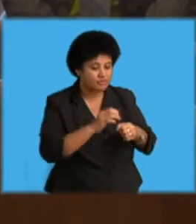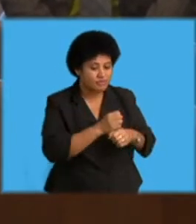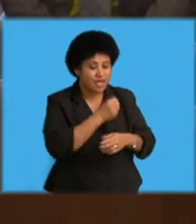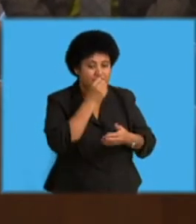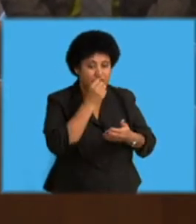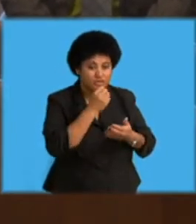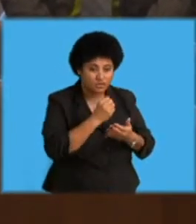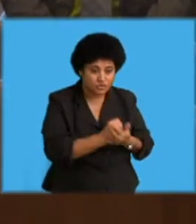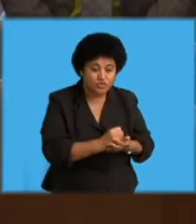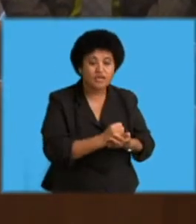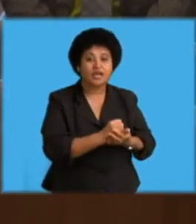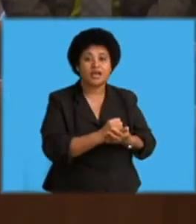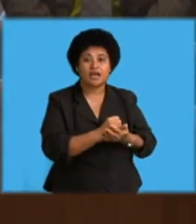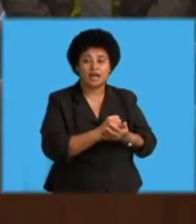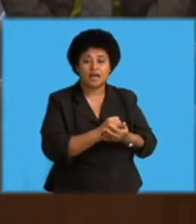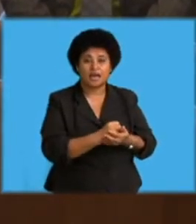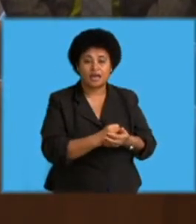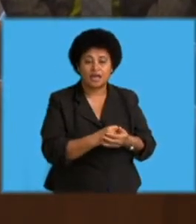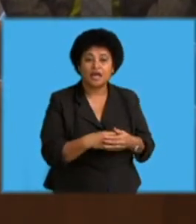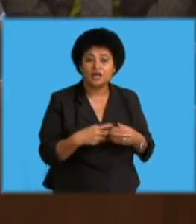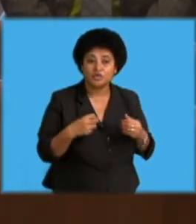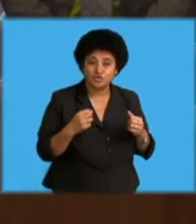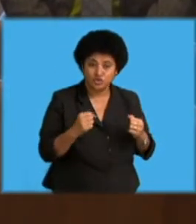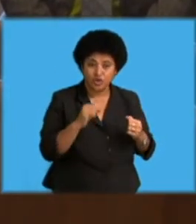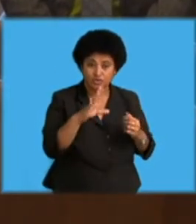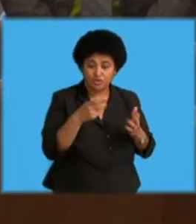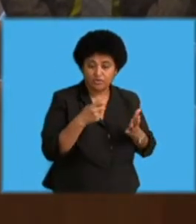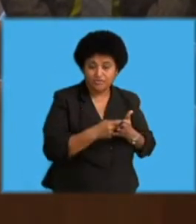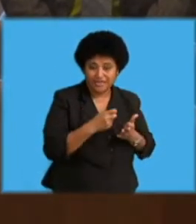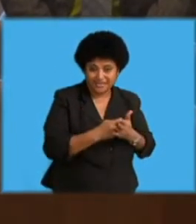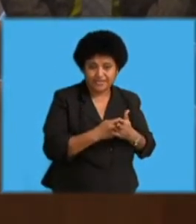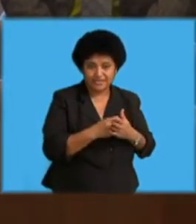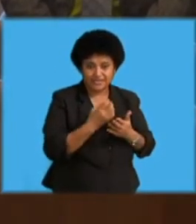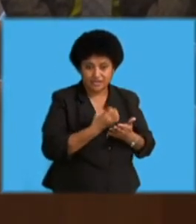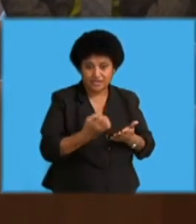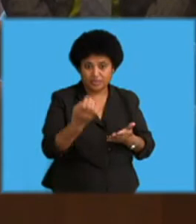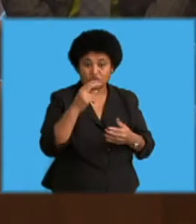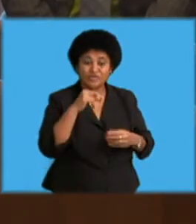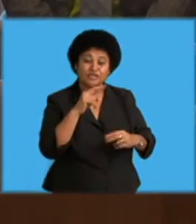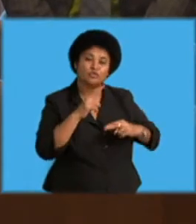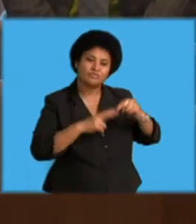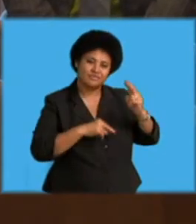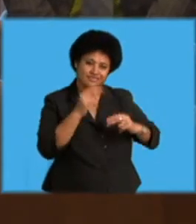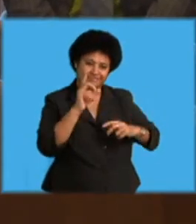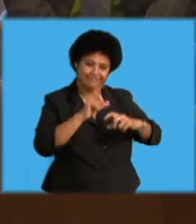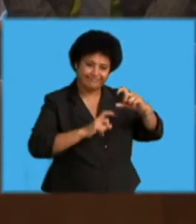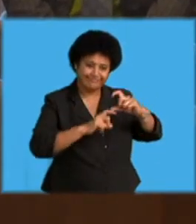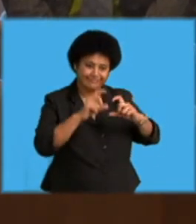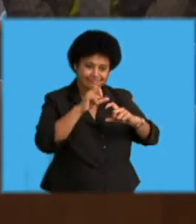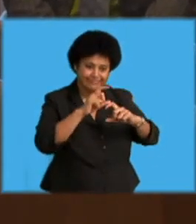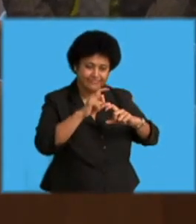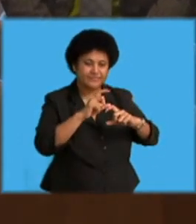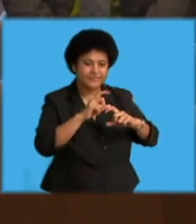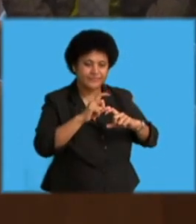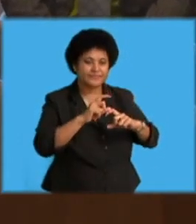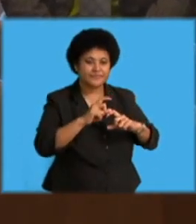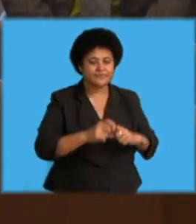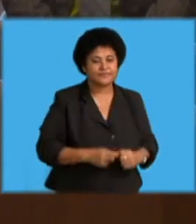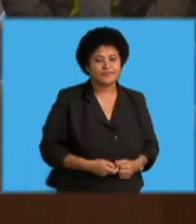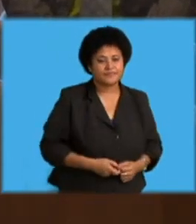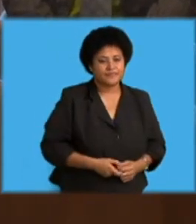you have strong footing and foundation in the economy, you need to build the capacity. You need to build the